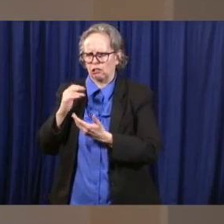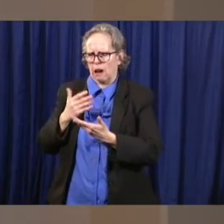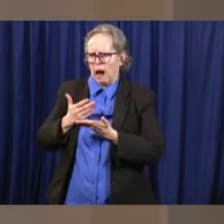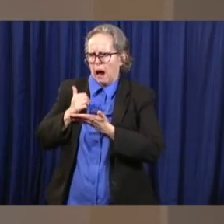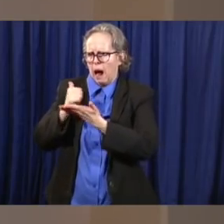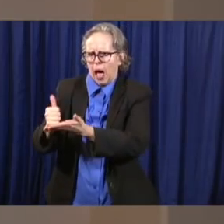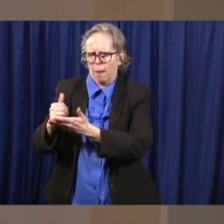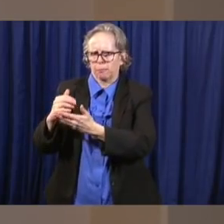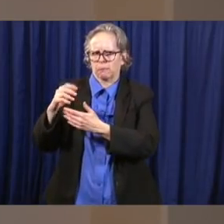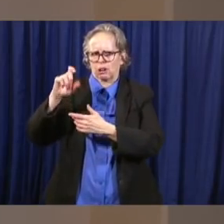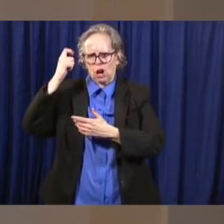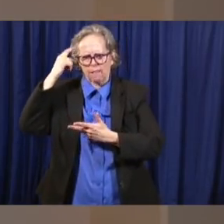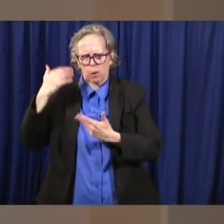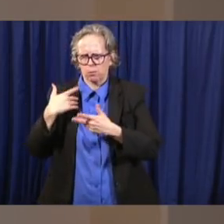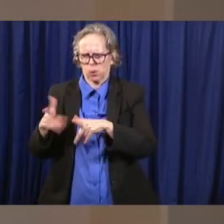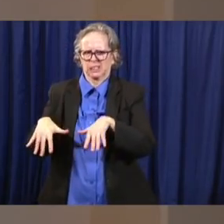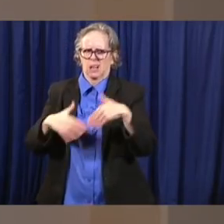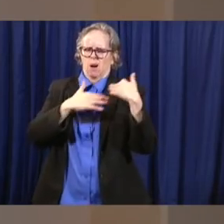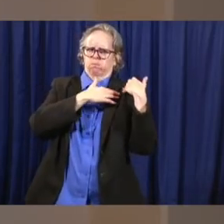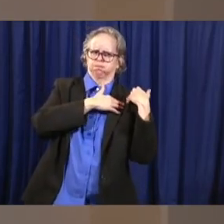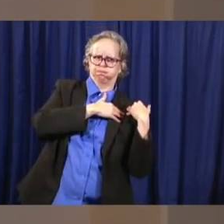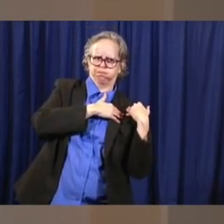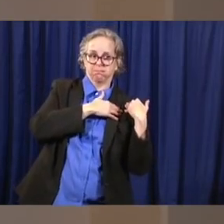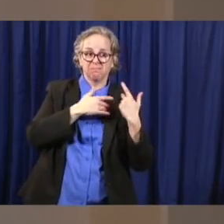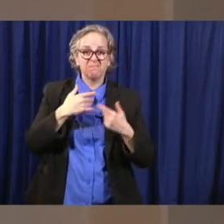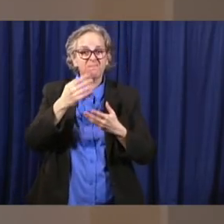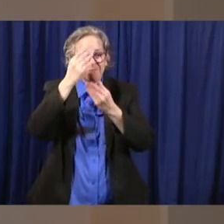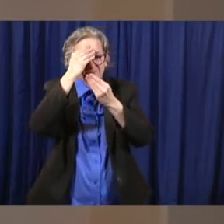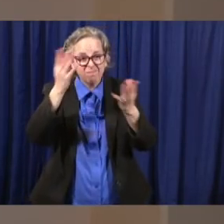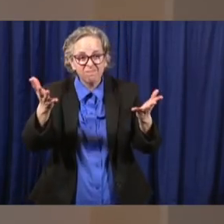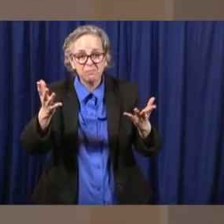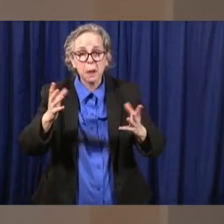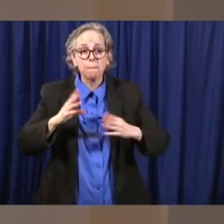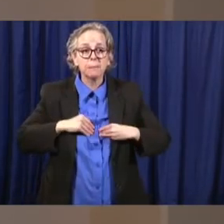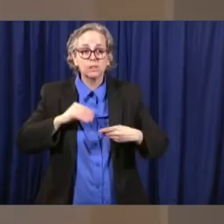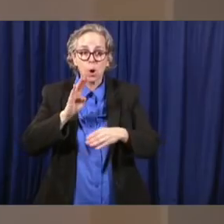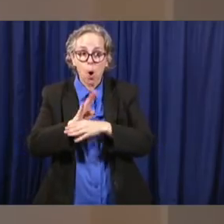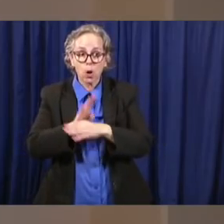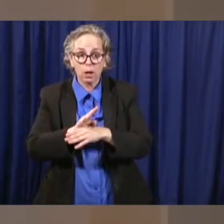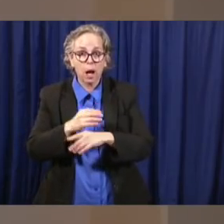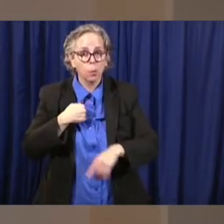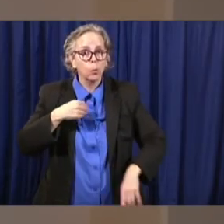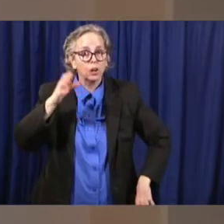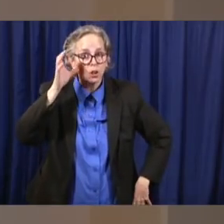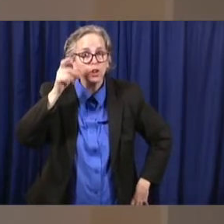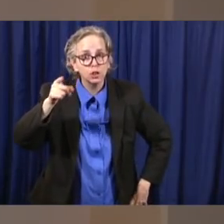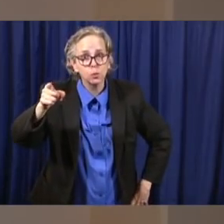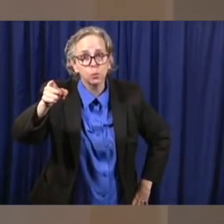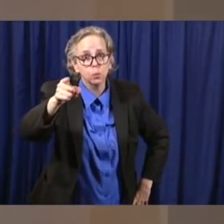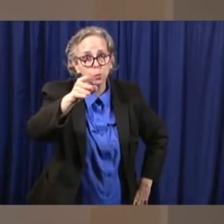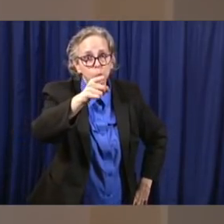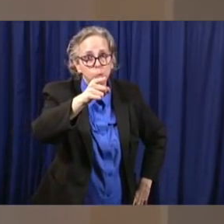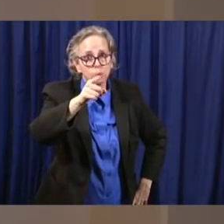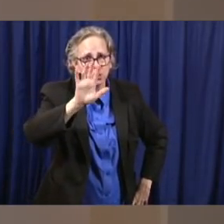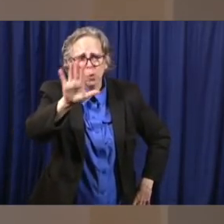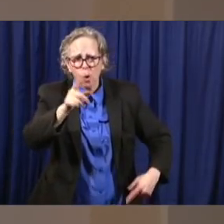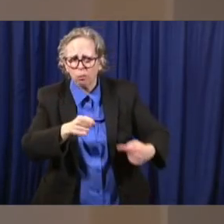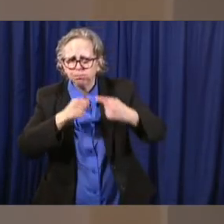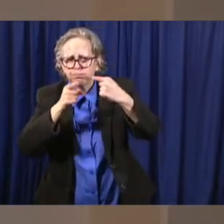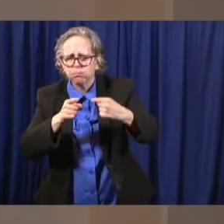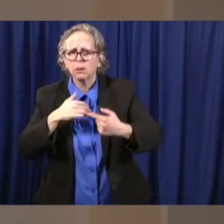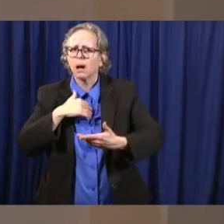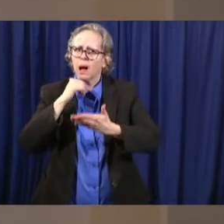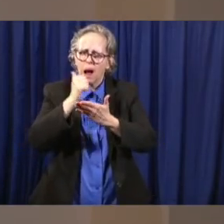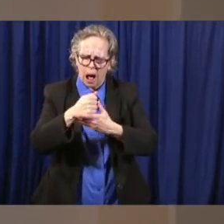that your voices are being heard. We're listening, and we're trying to plan with you to figure out what the best way is to go forward when that time